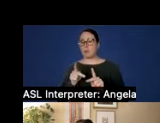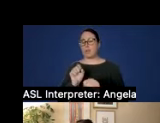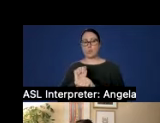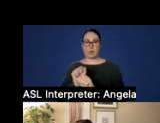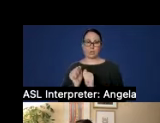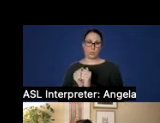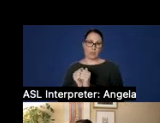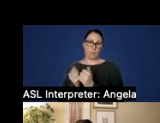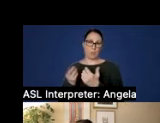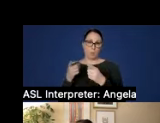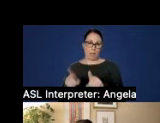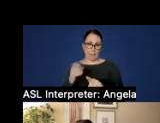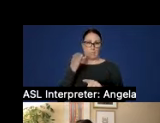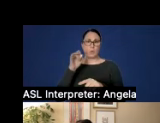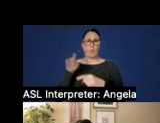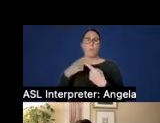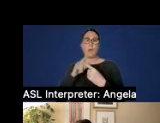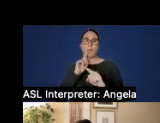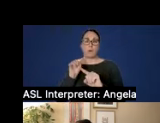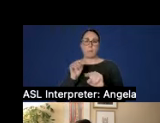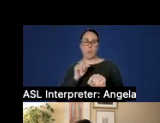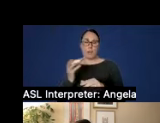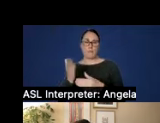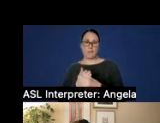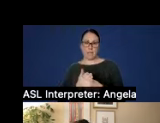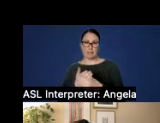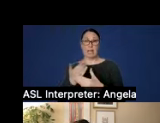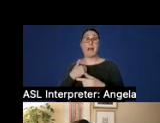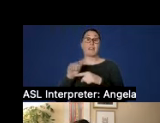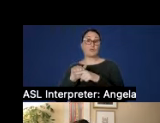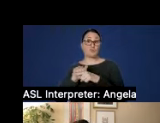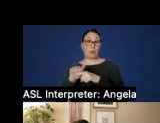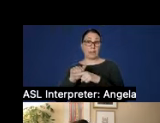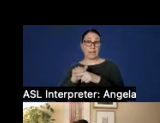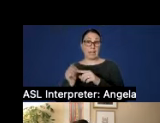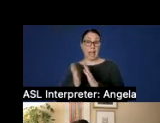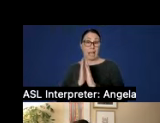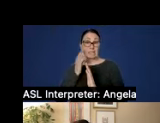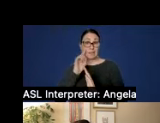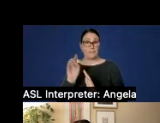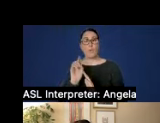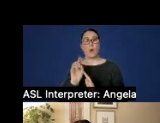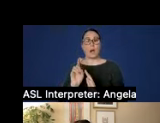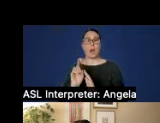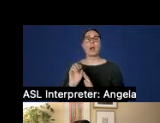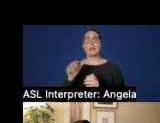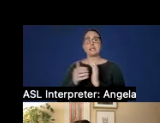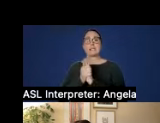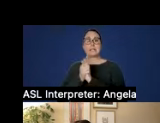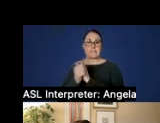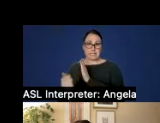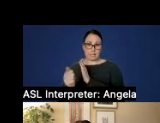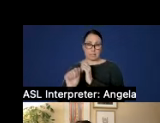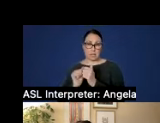filed. And to have that training, perhaps even asking for some upskills on how